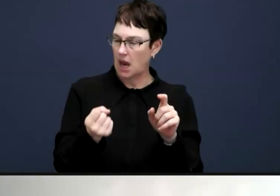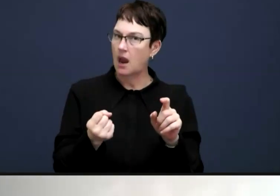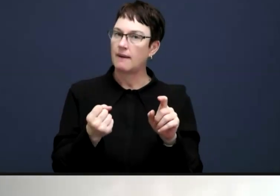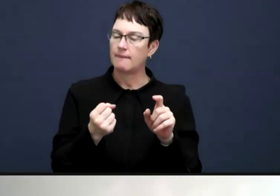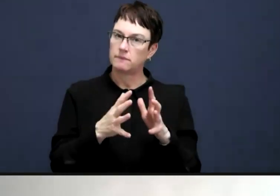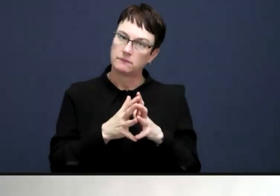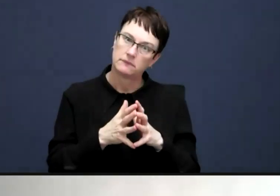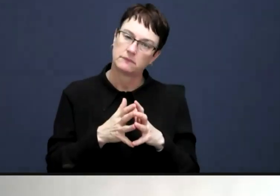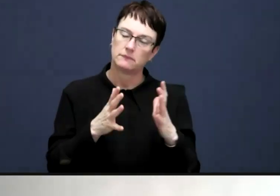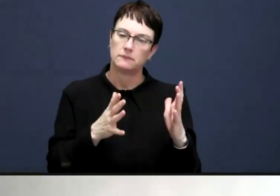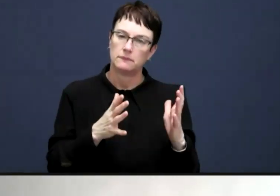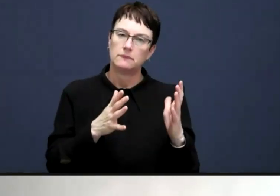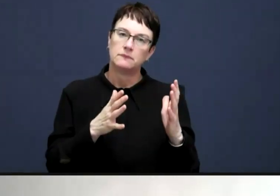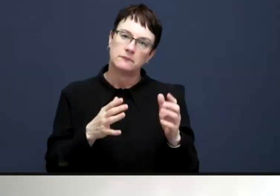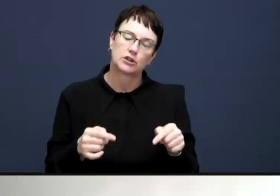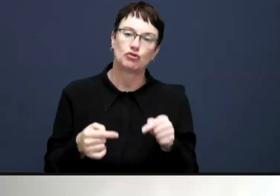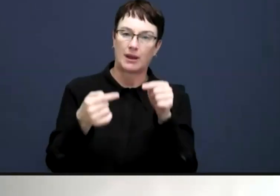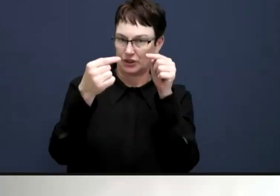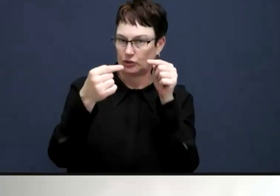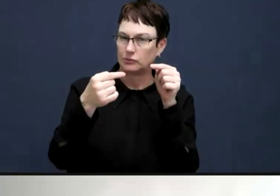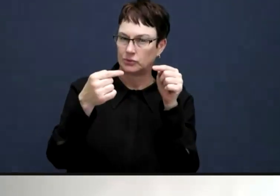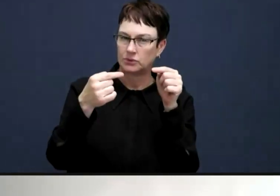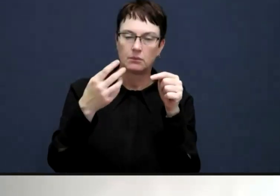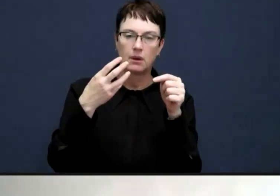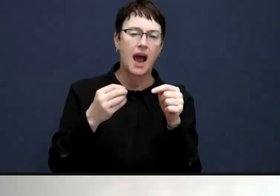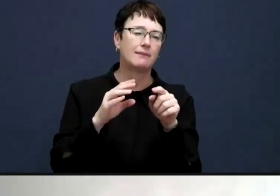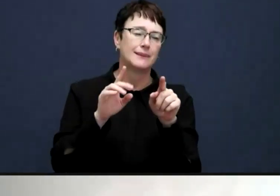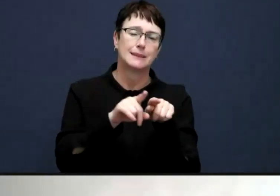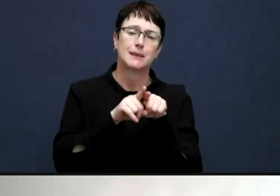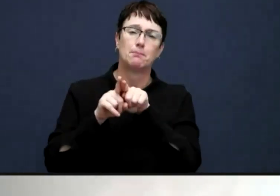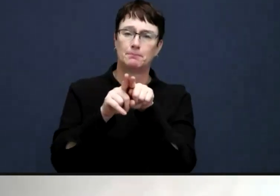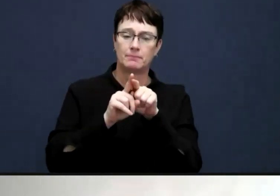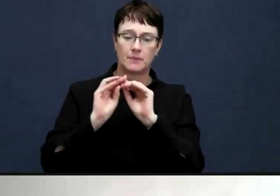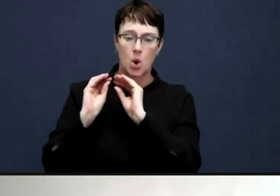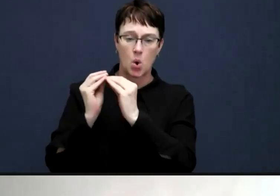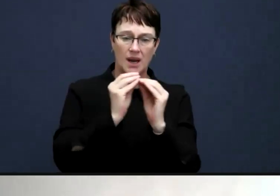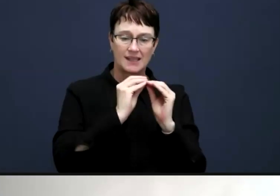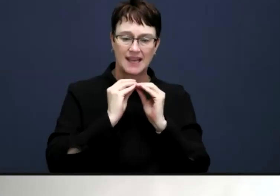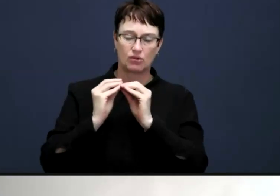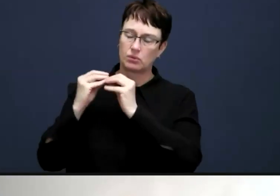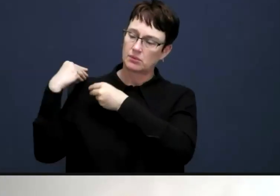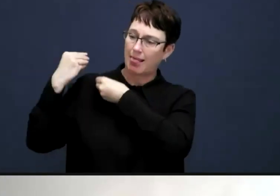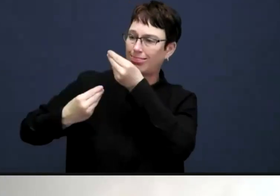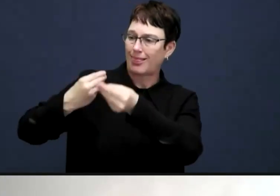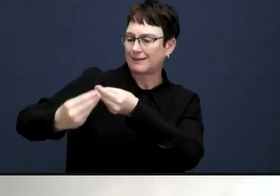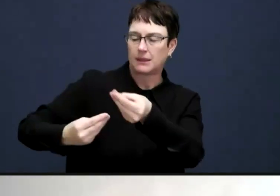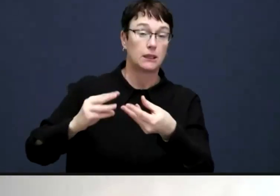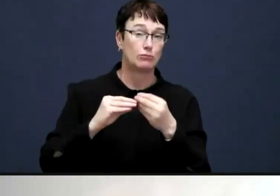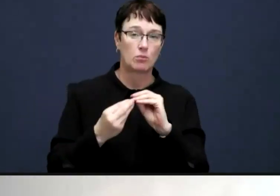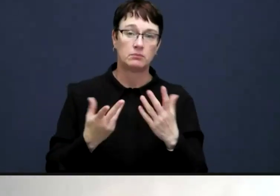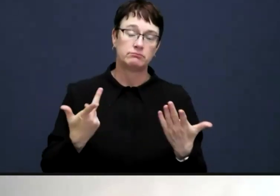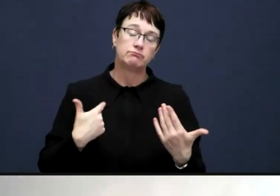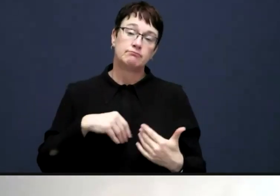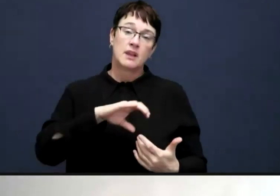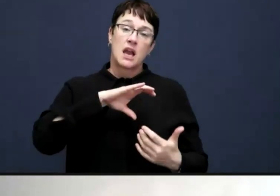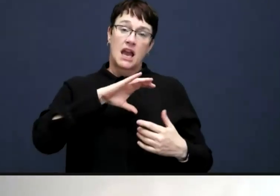the legacy issues that are across all organizations. You know, if you just think of from a customer service perspective, imagine making all